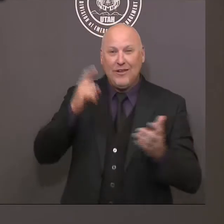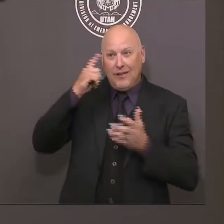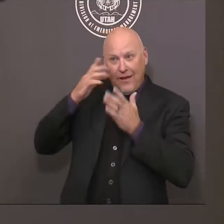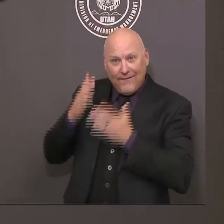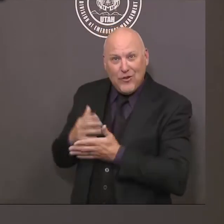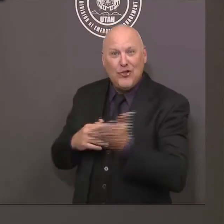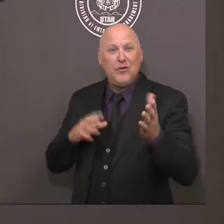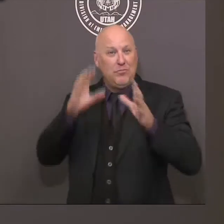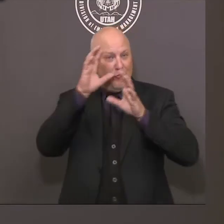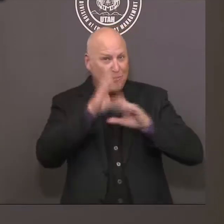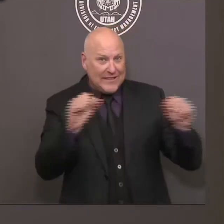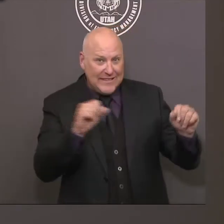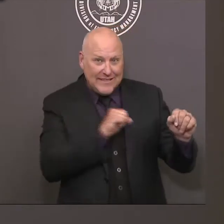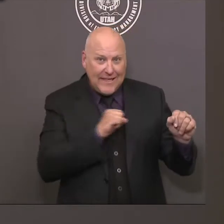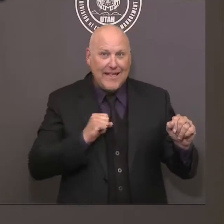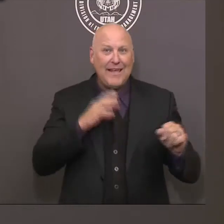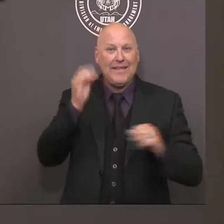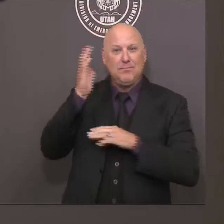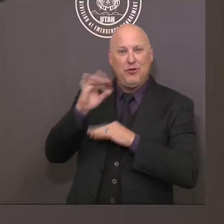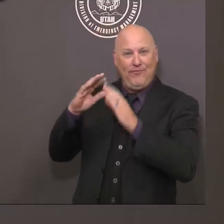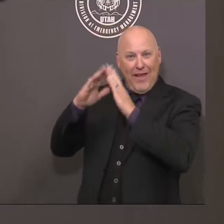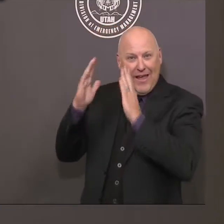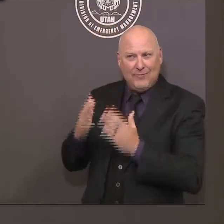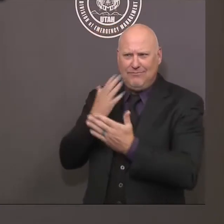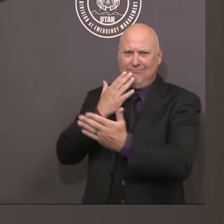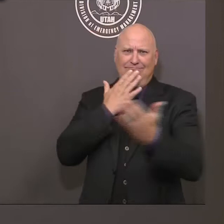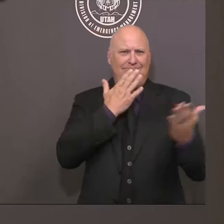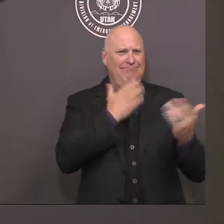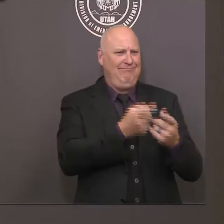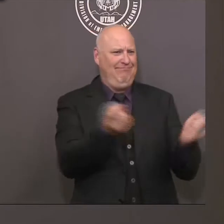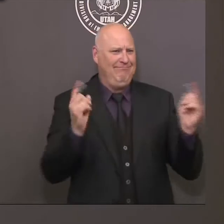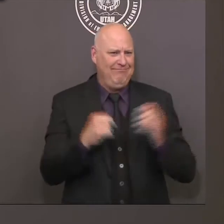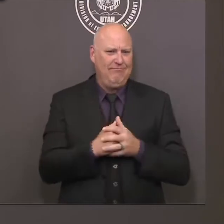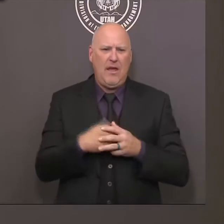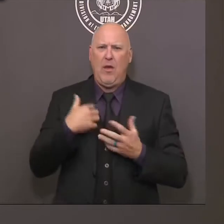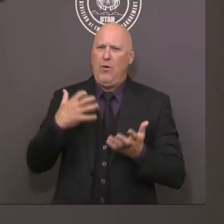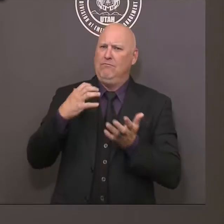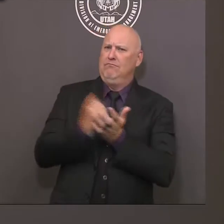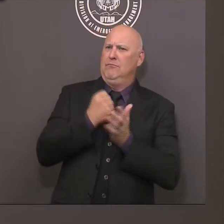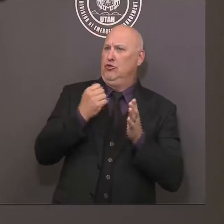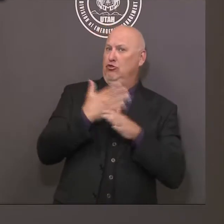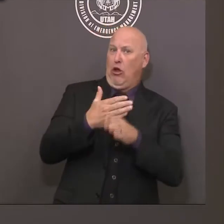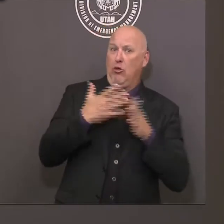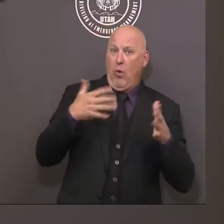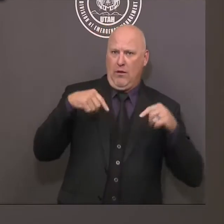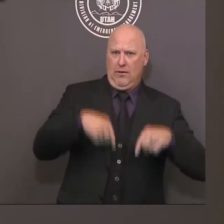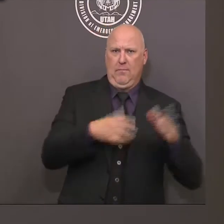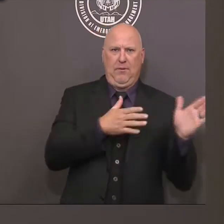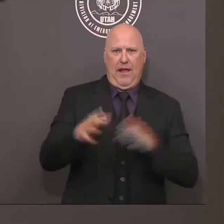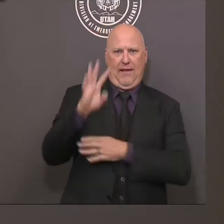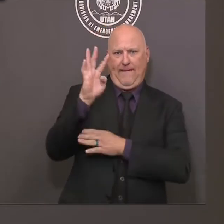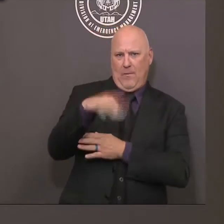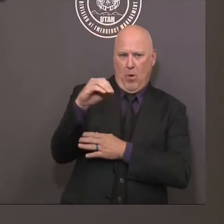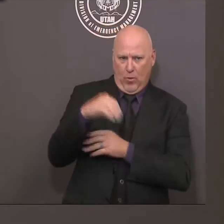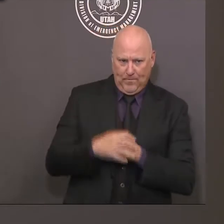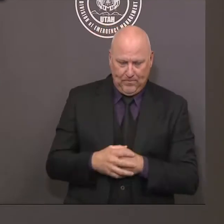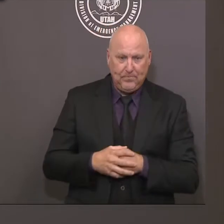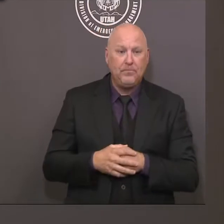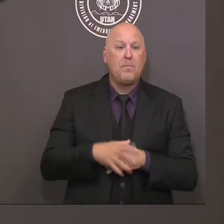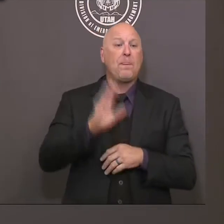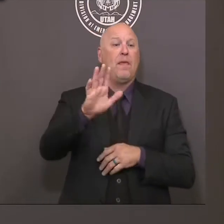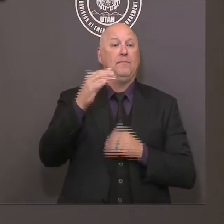about the Utah Leads Together Volume 4 250-Day Horizon. It shares the guiding principles of the